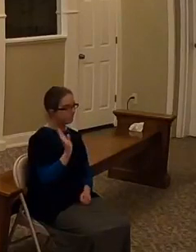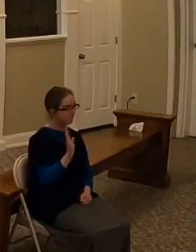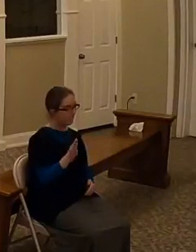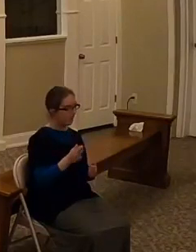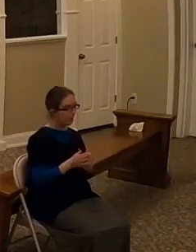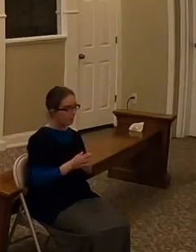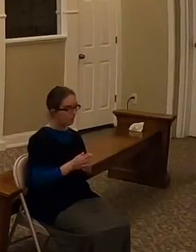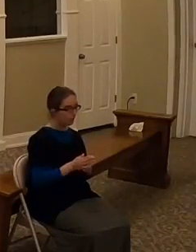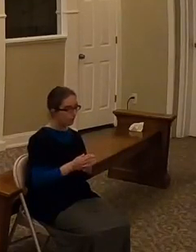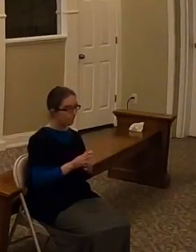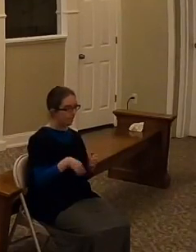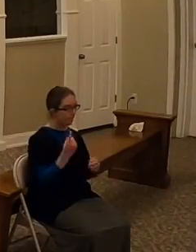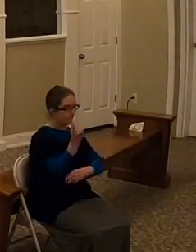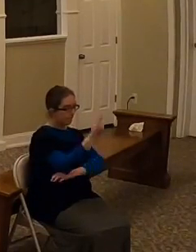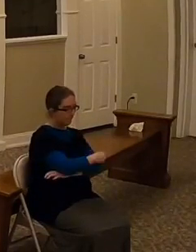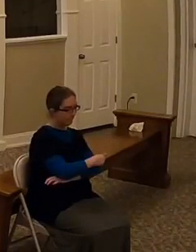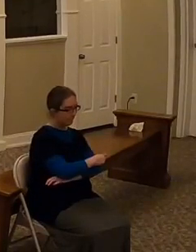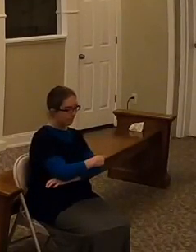Most every day.